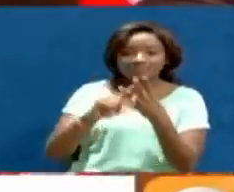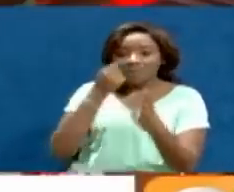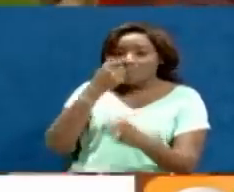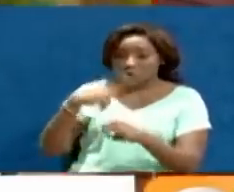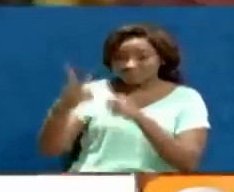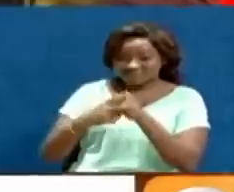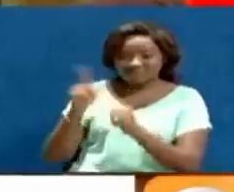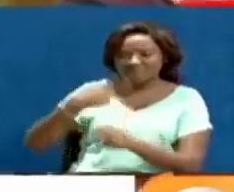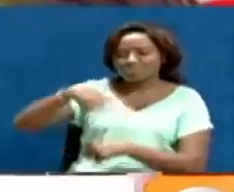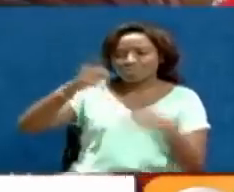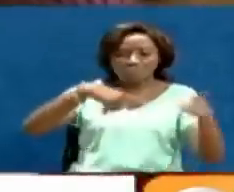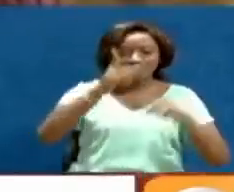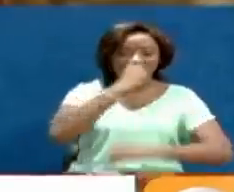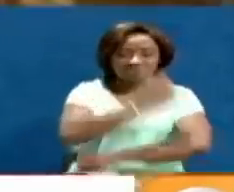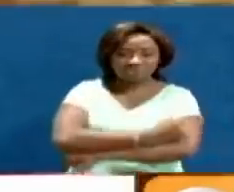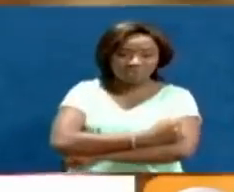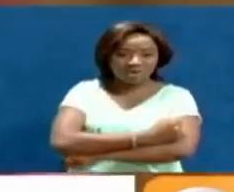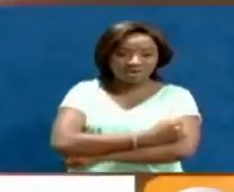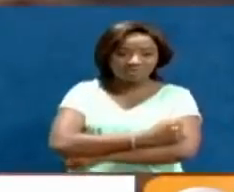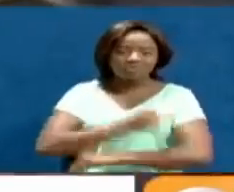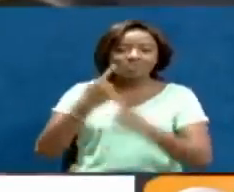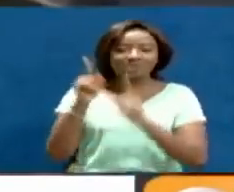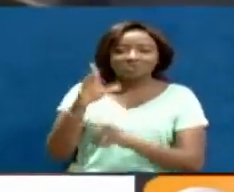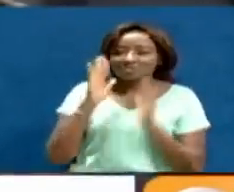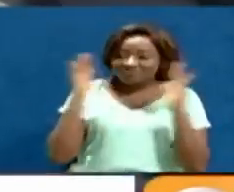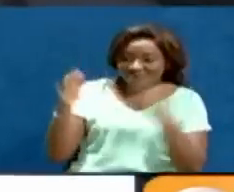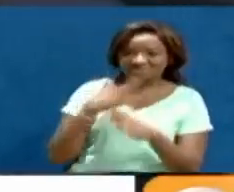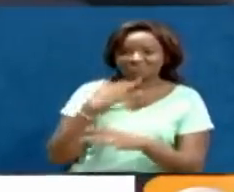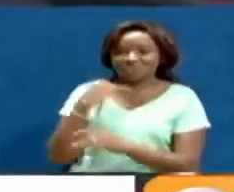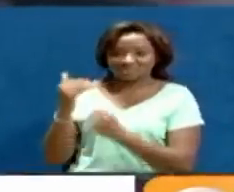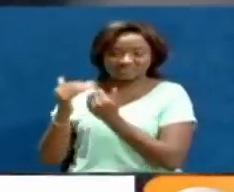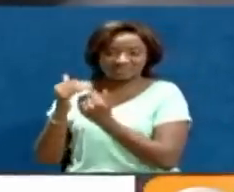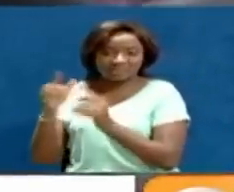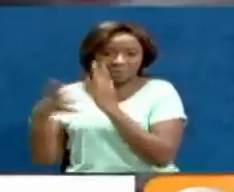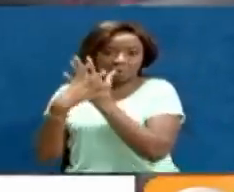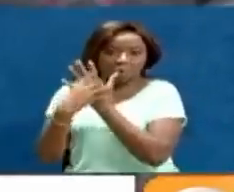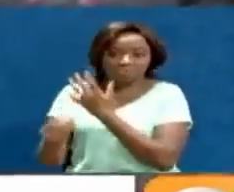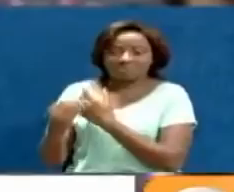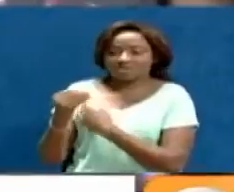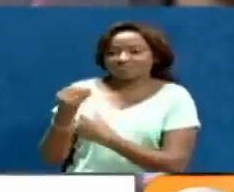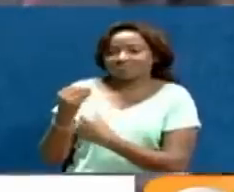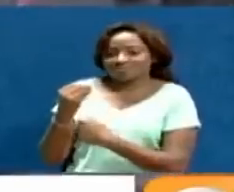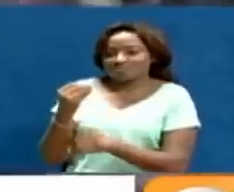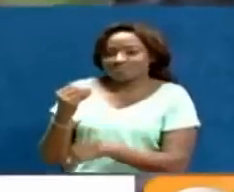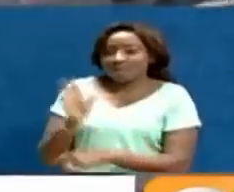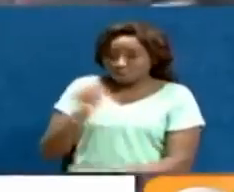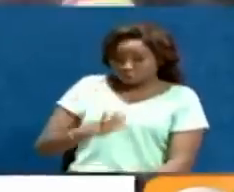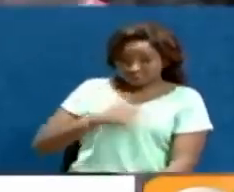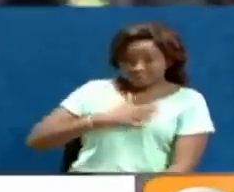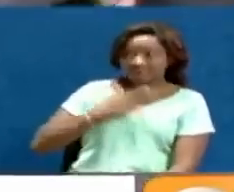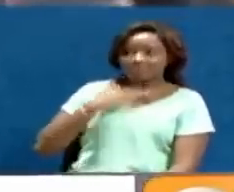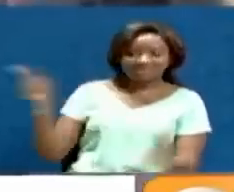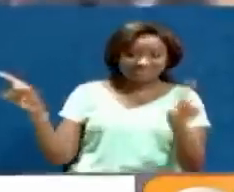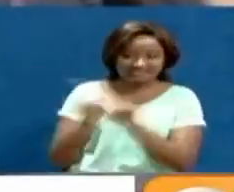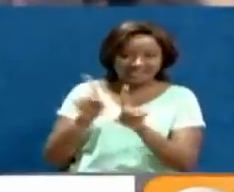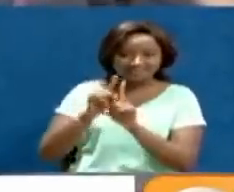7-year-old Gordon, have gone to school. Only Gordon has shown interest in following in his father's footsteps. My firstborn daughter, she wants to be